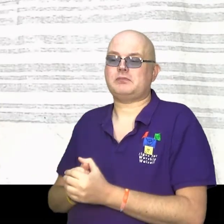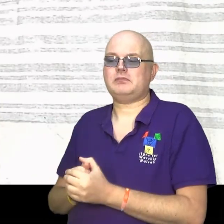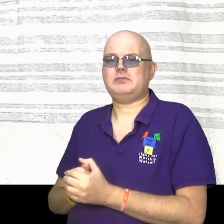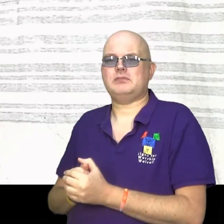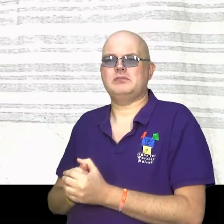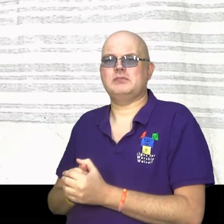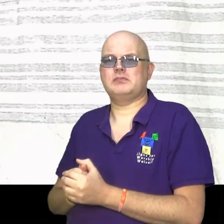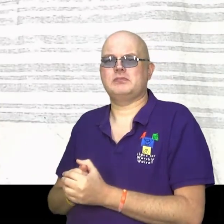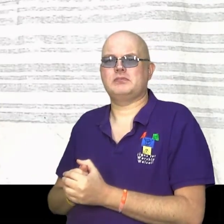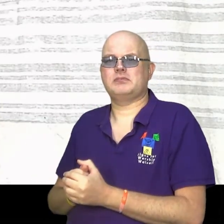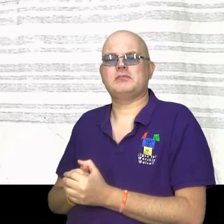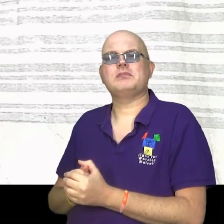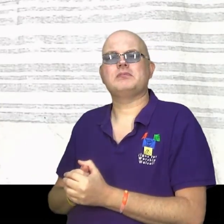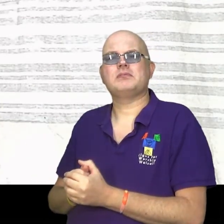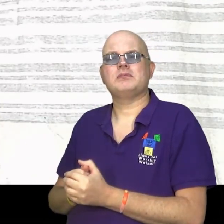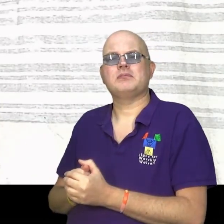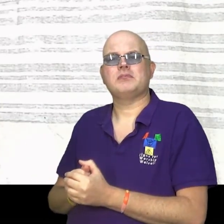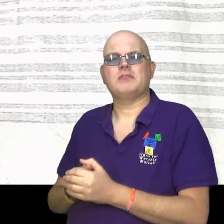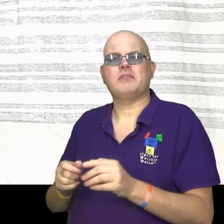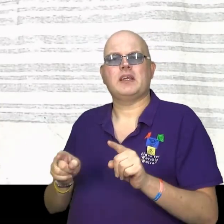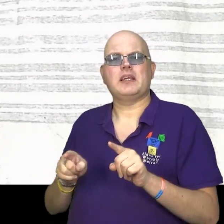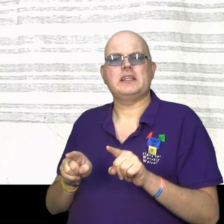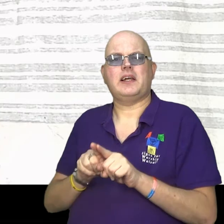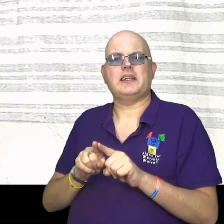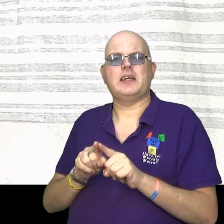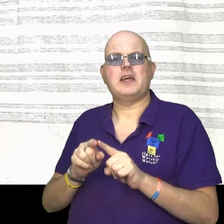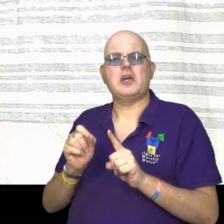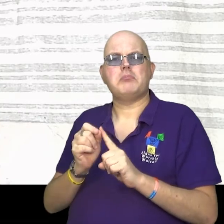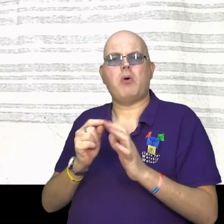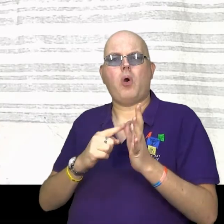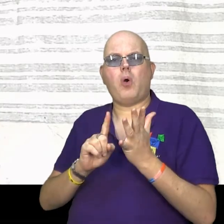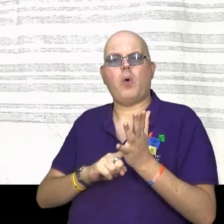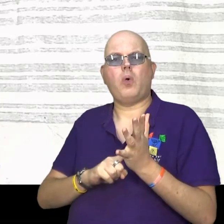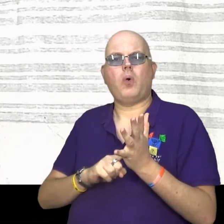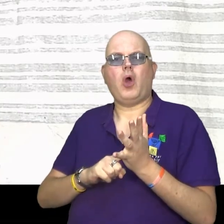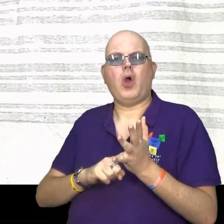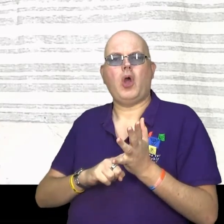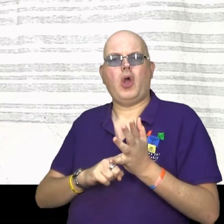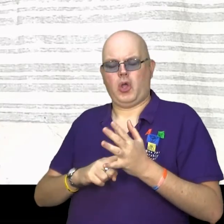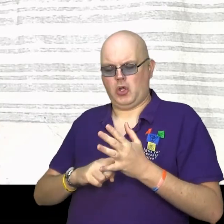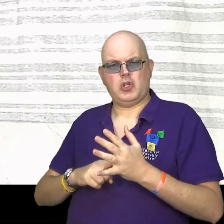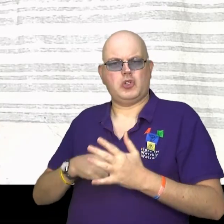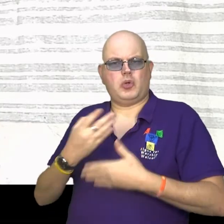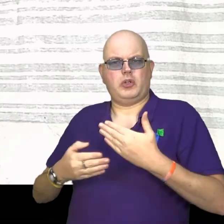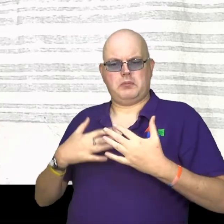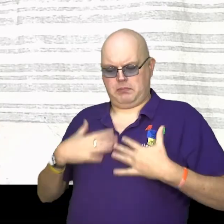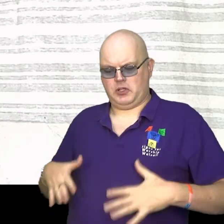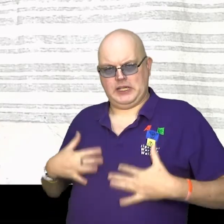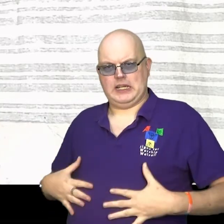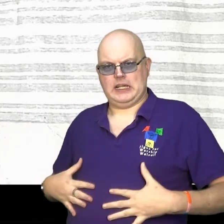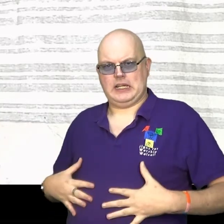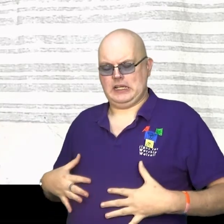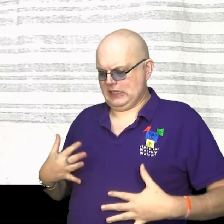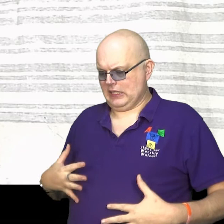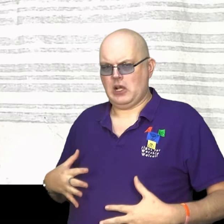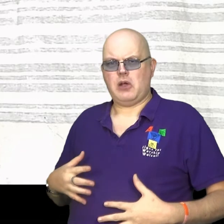I think that this is the flip side of the coin of St. Paul's metaphor of the body as well. While no part of the